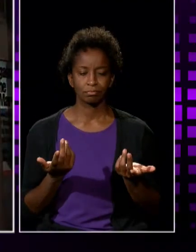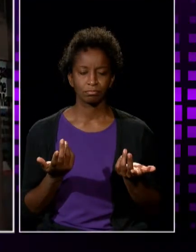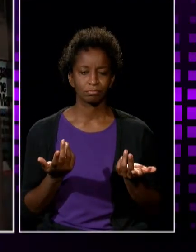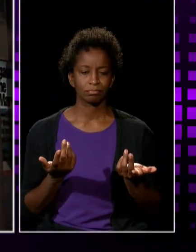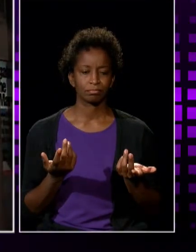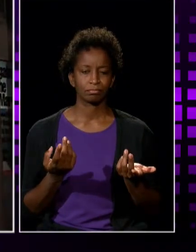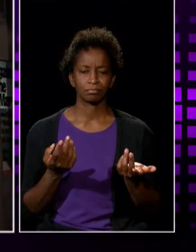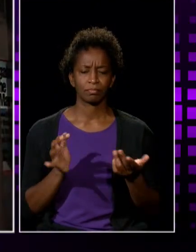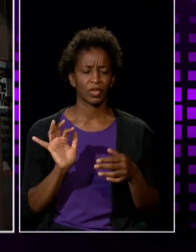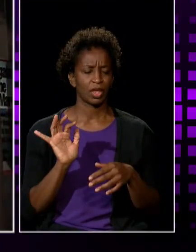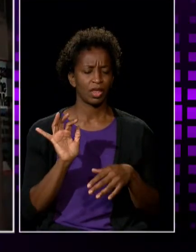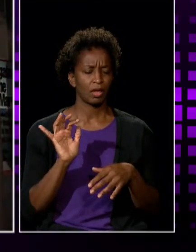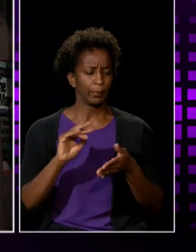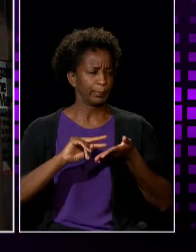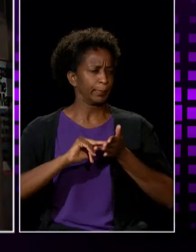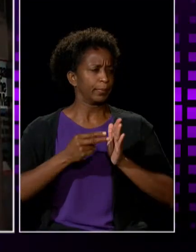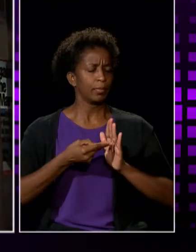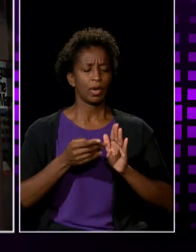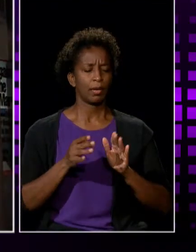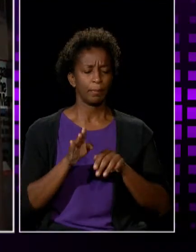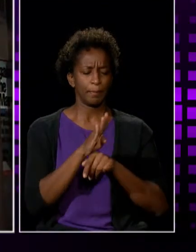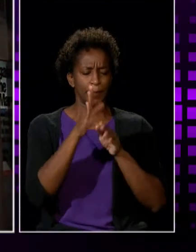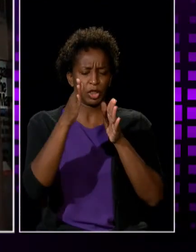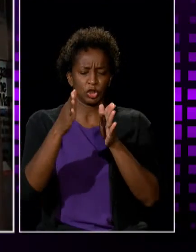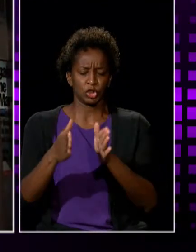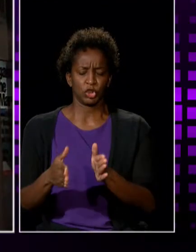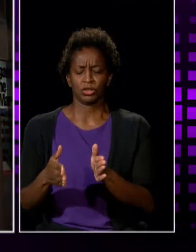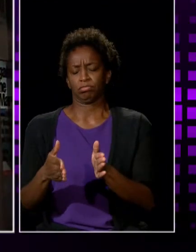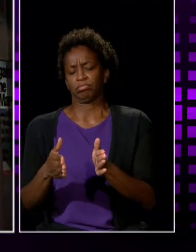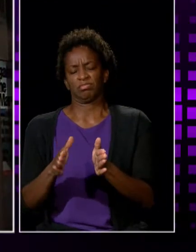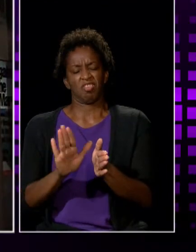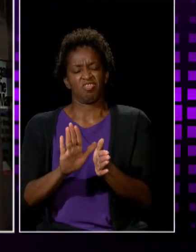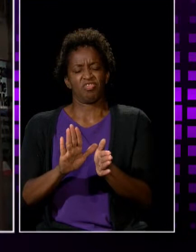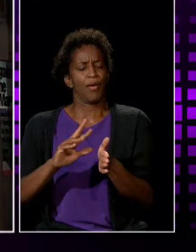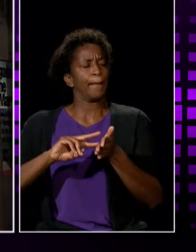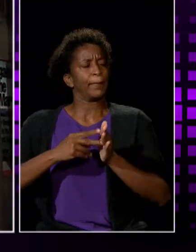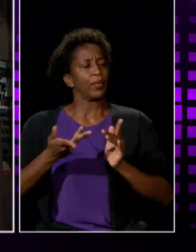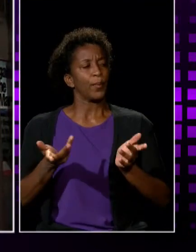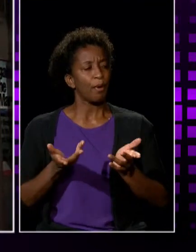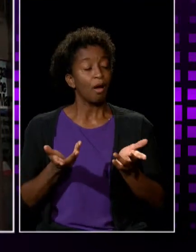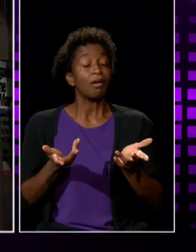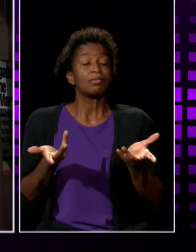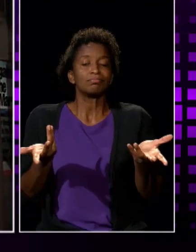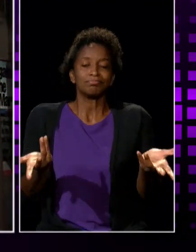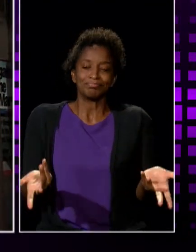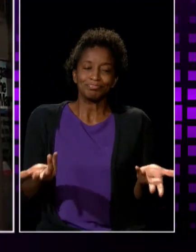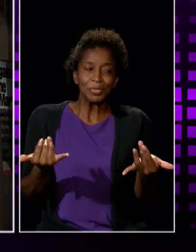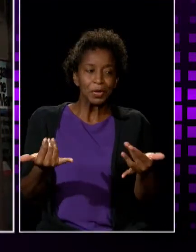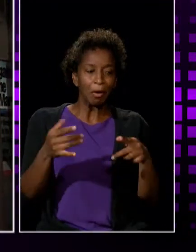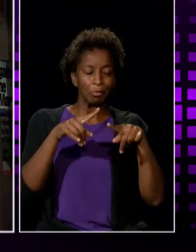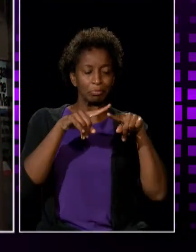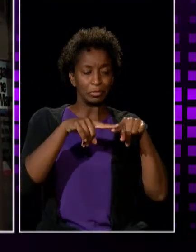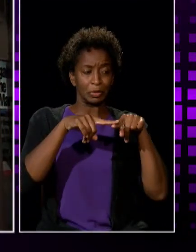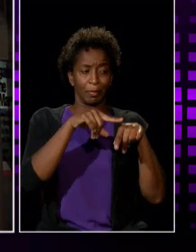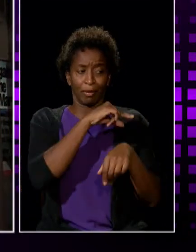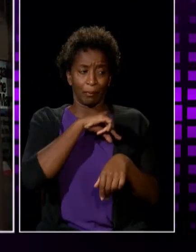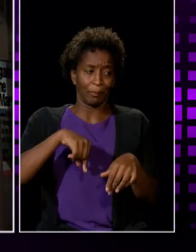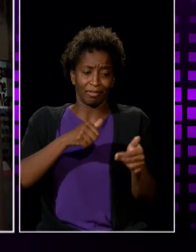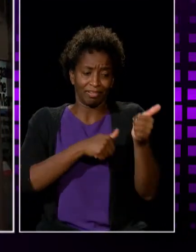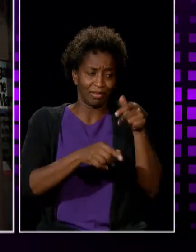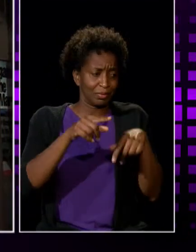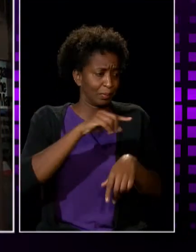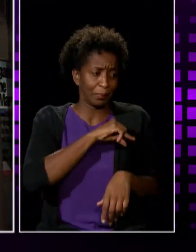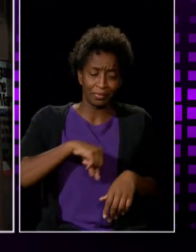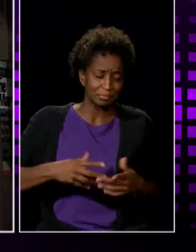be Barbadian. And to that, for that reason, the choice of Her Excellency was fantastic, because